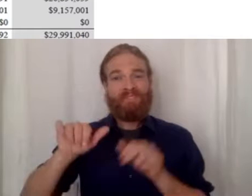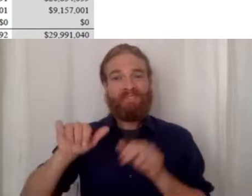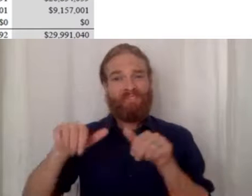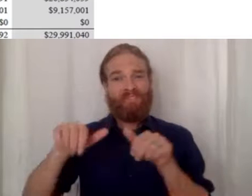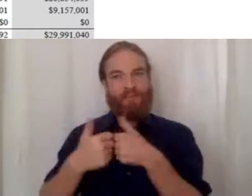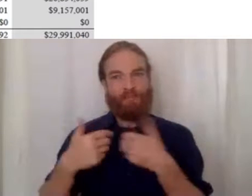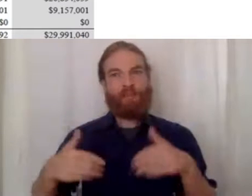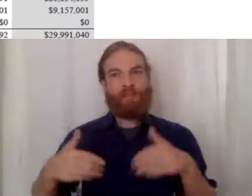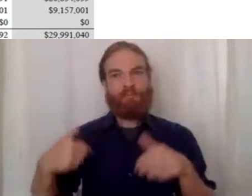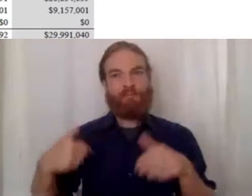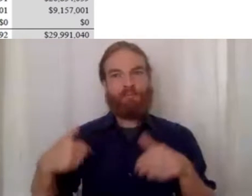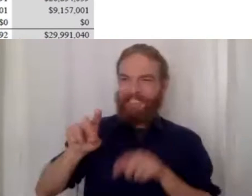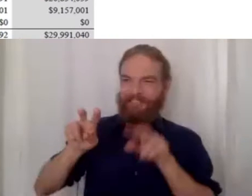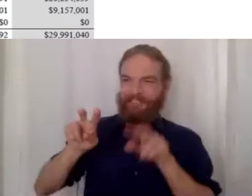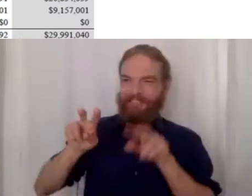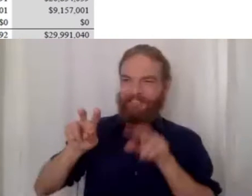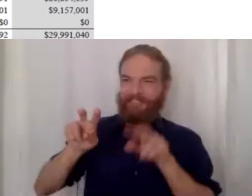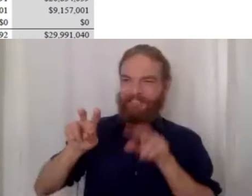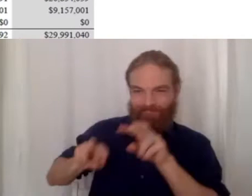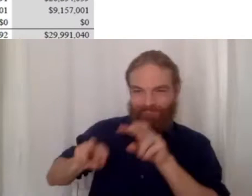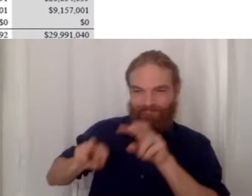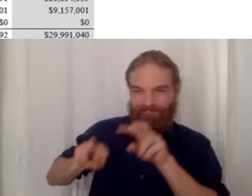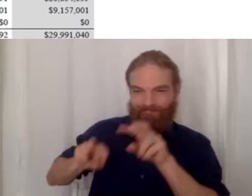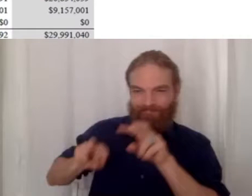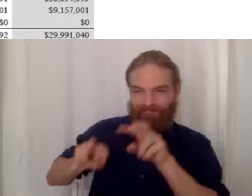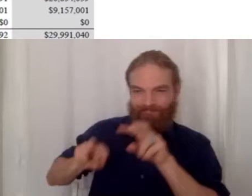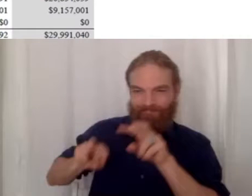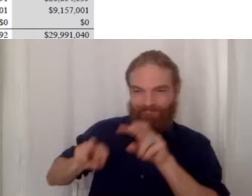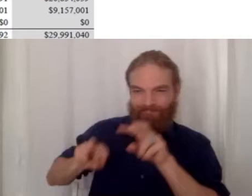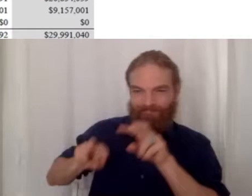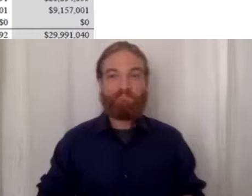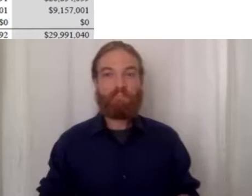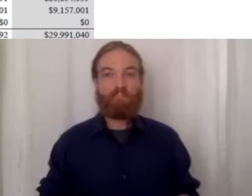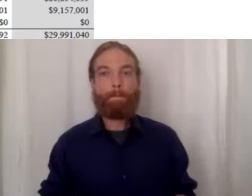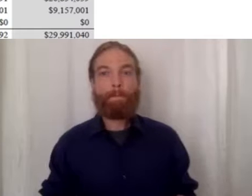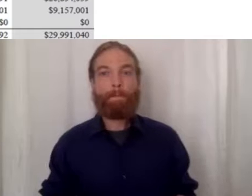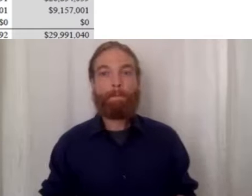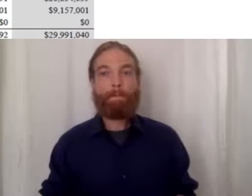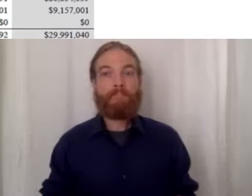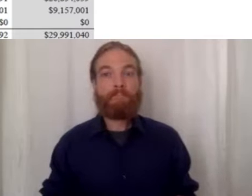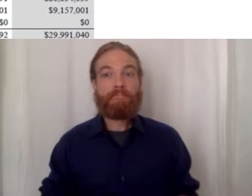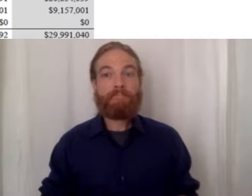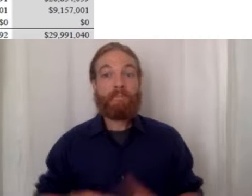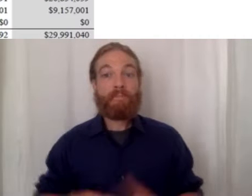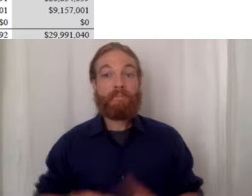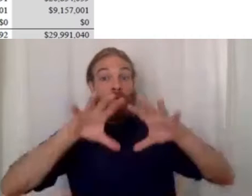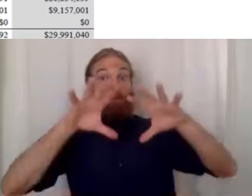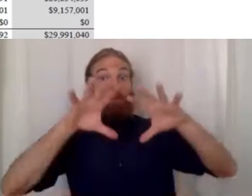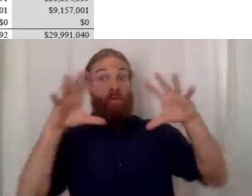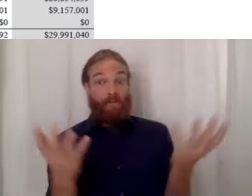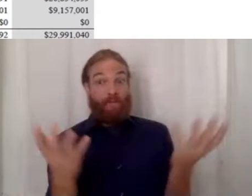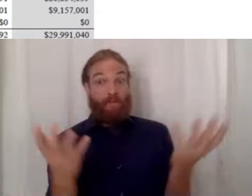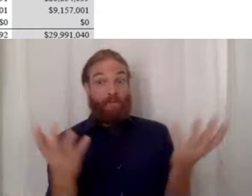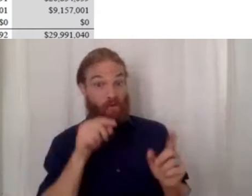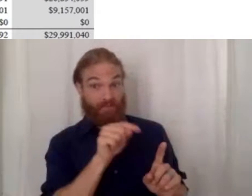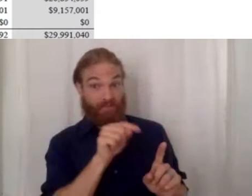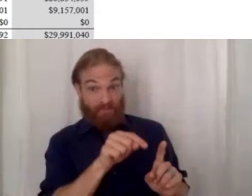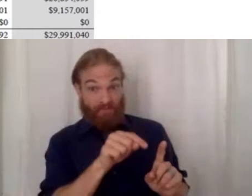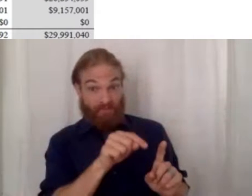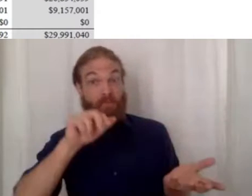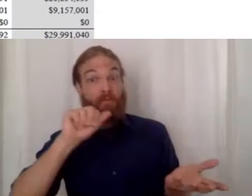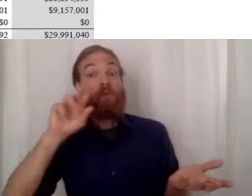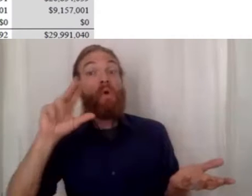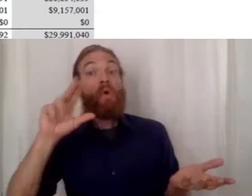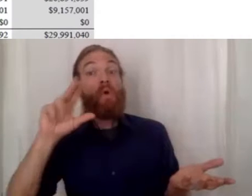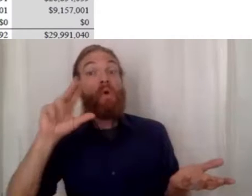Overall, as we stand through August, revenues less expenditures, we're showing a net impact to the positive